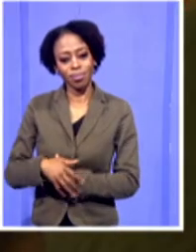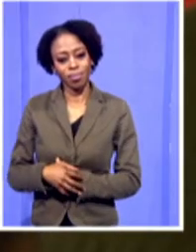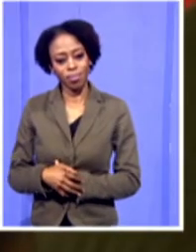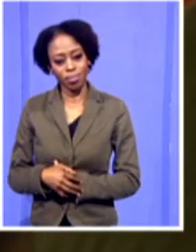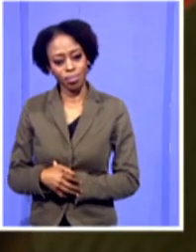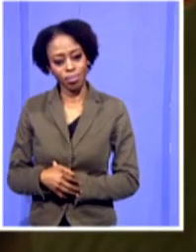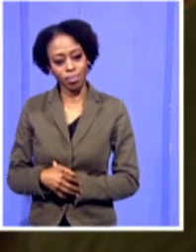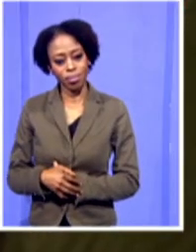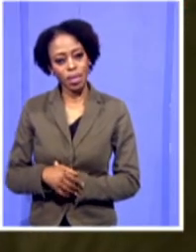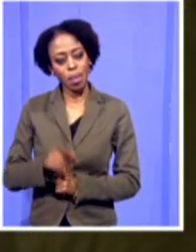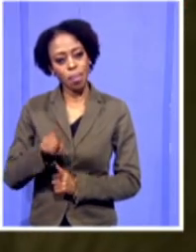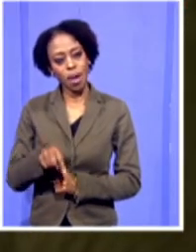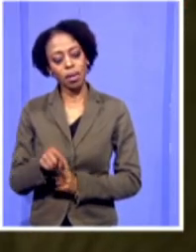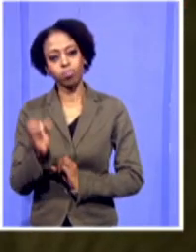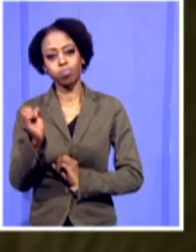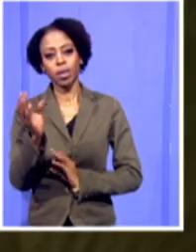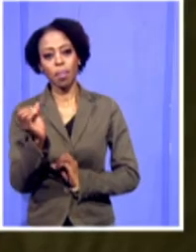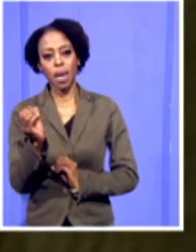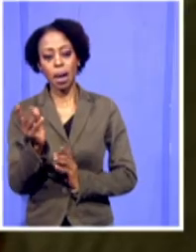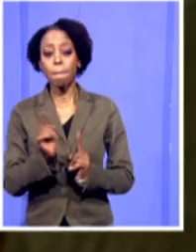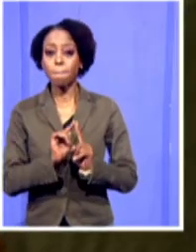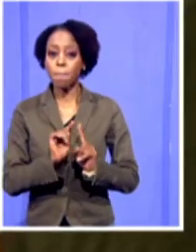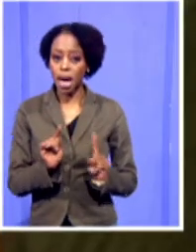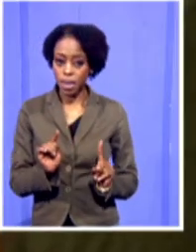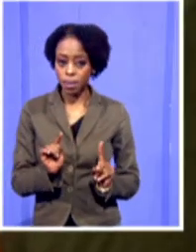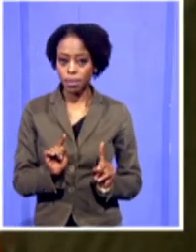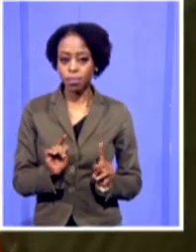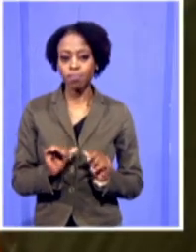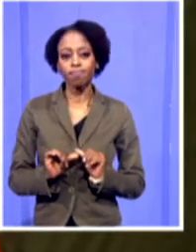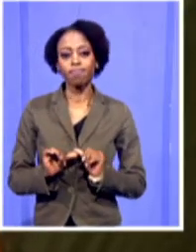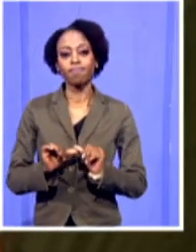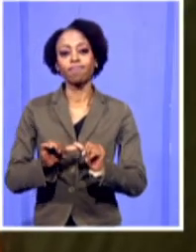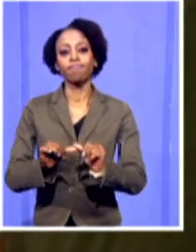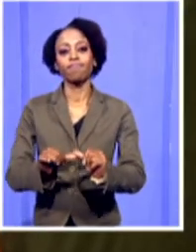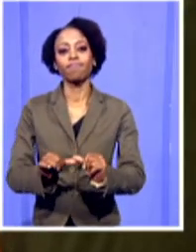must speak, but we must also be consistent.